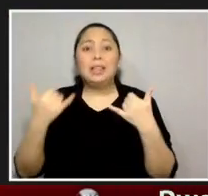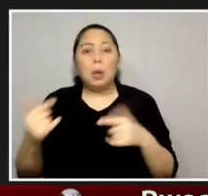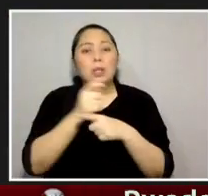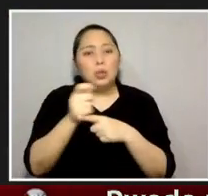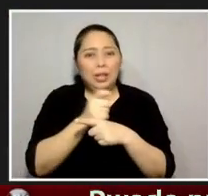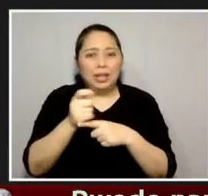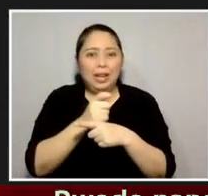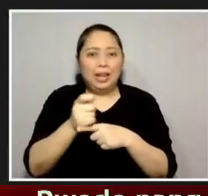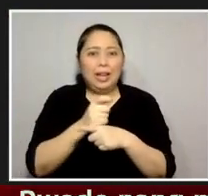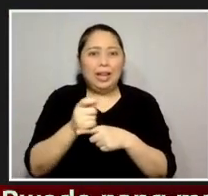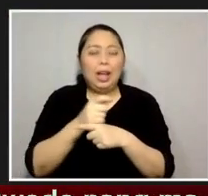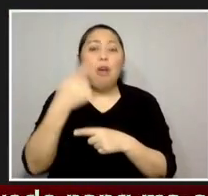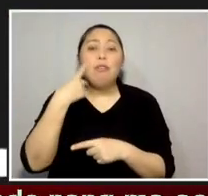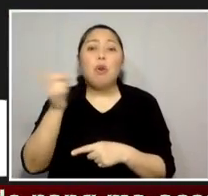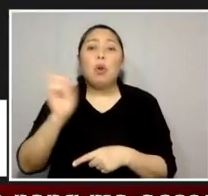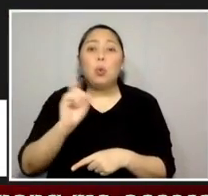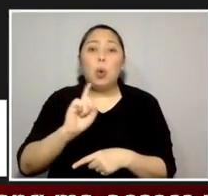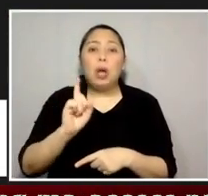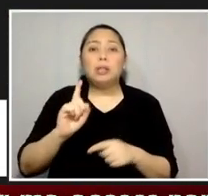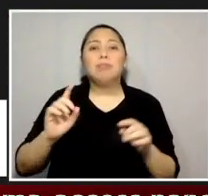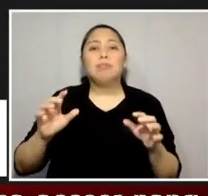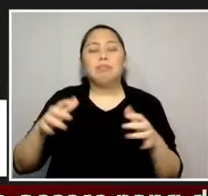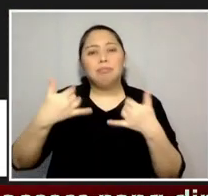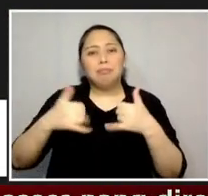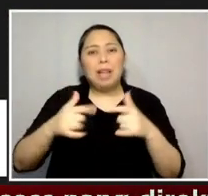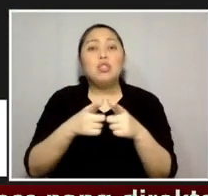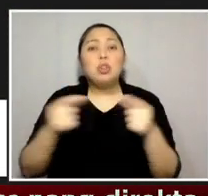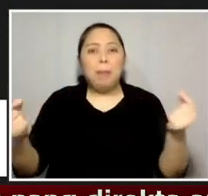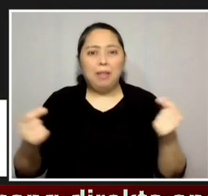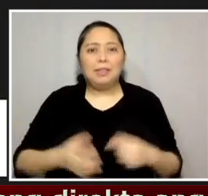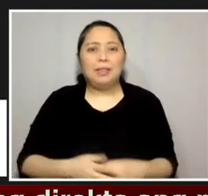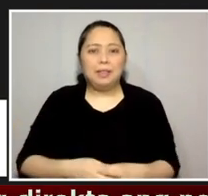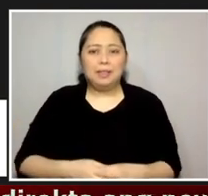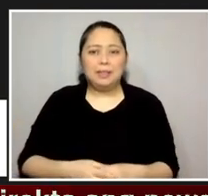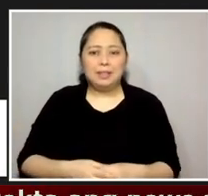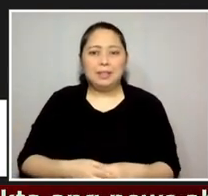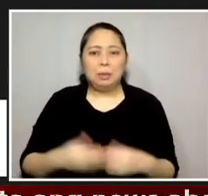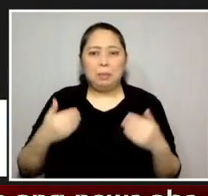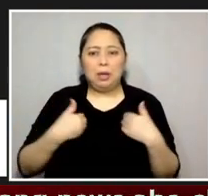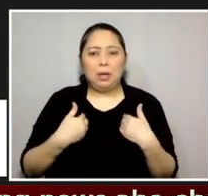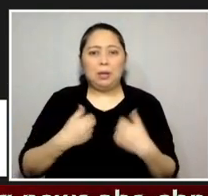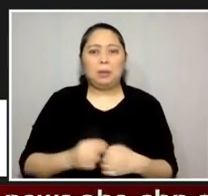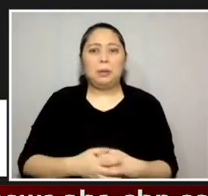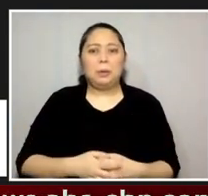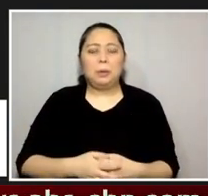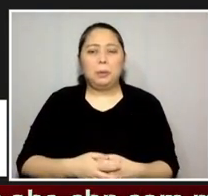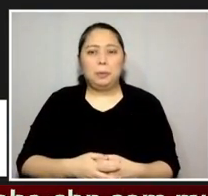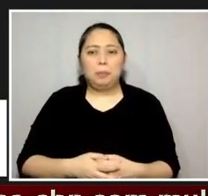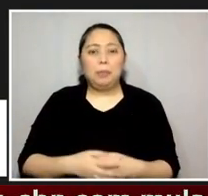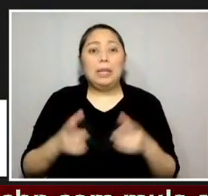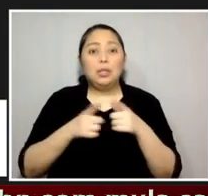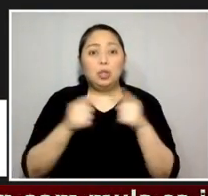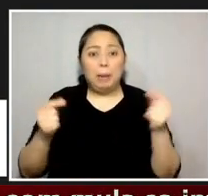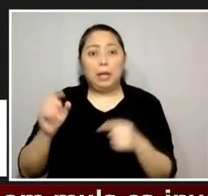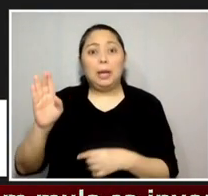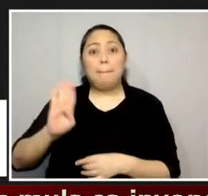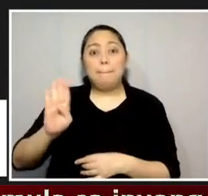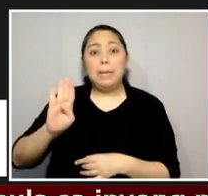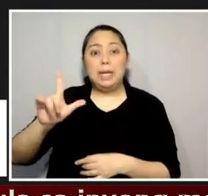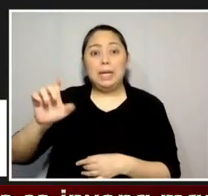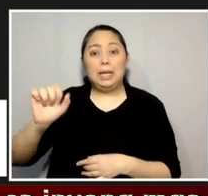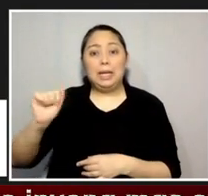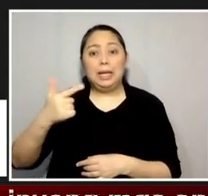Ravenna. Balik na sa court si 30 Ravenna para sa Sun and Neo Phoenix team sa Japan B-League. Nagpositibo si 30